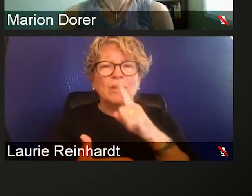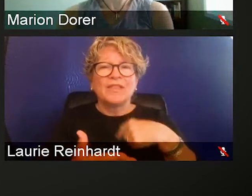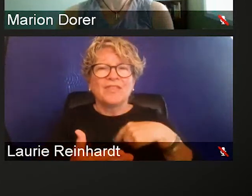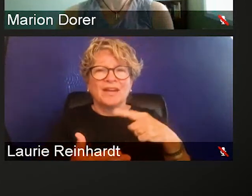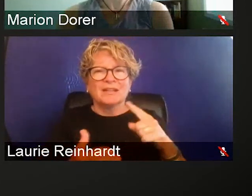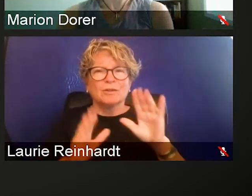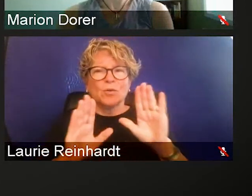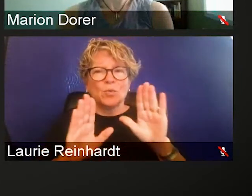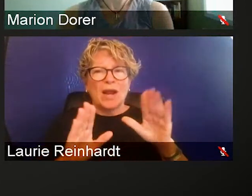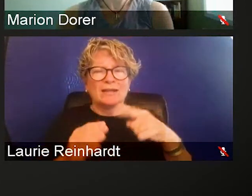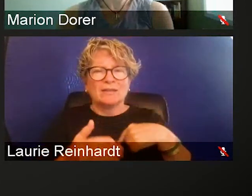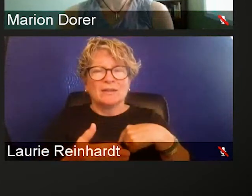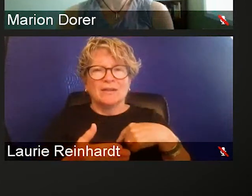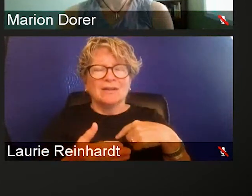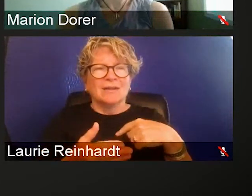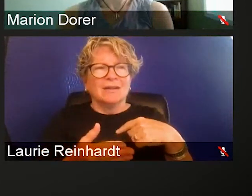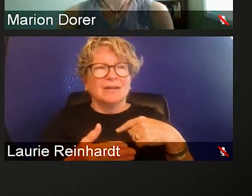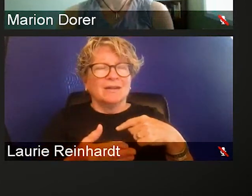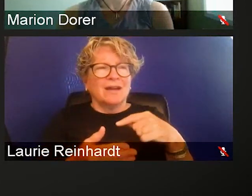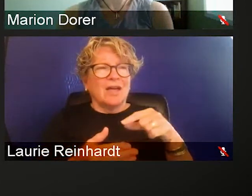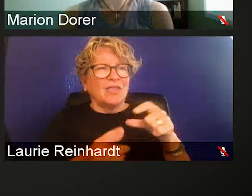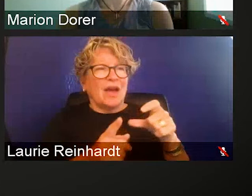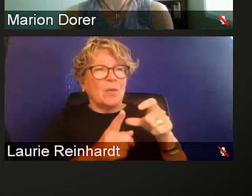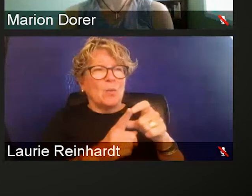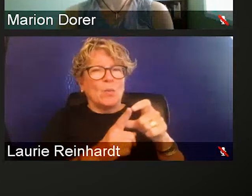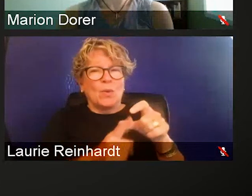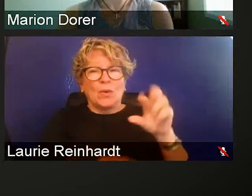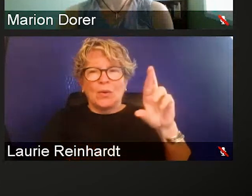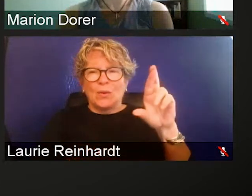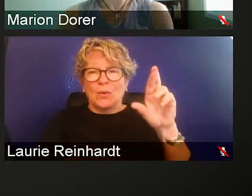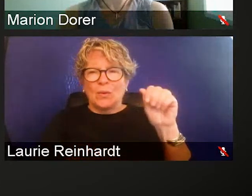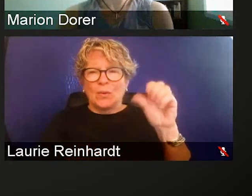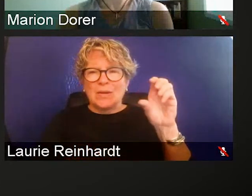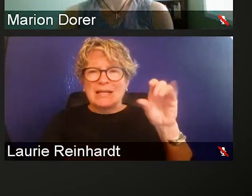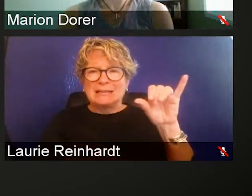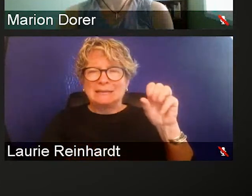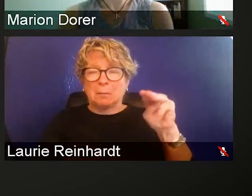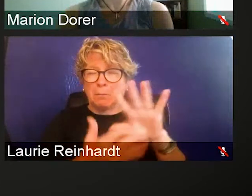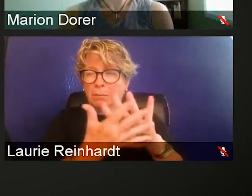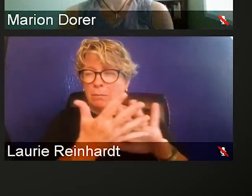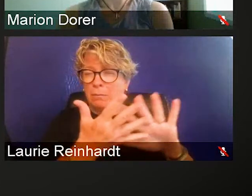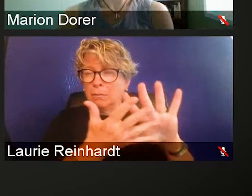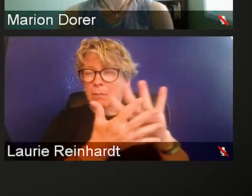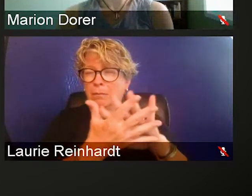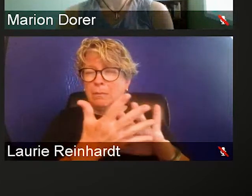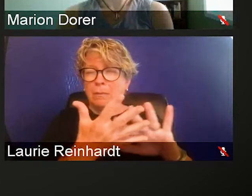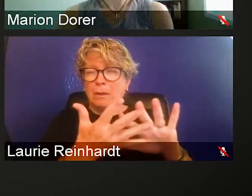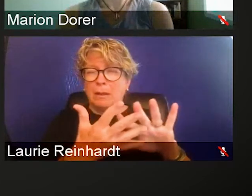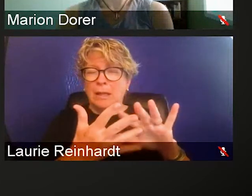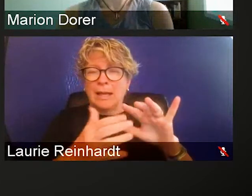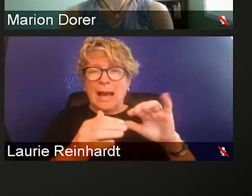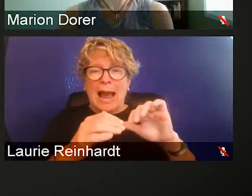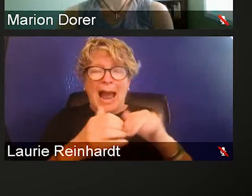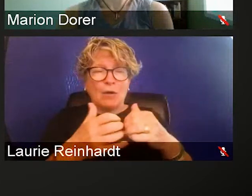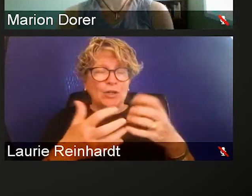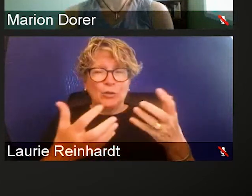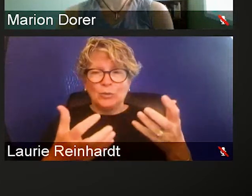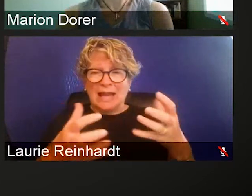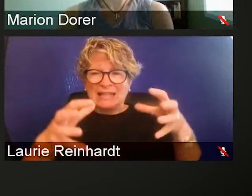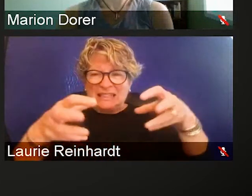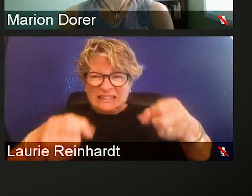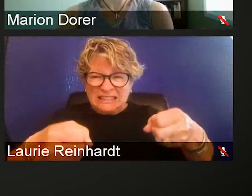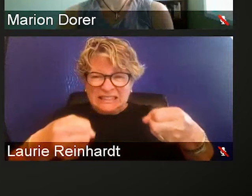term racism is such an amorphous, ephemeral thing that nobody can really get their hands on it. And so